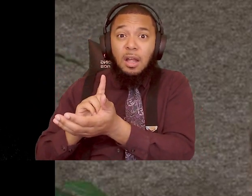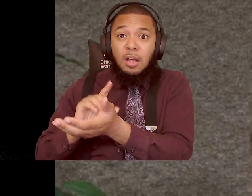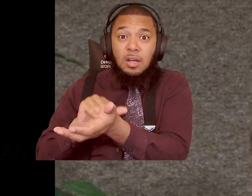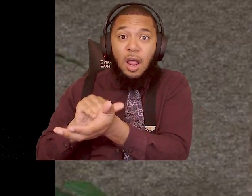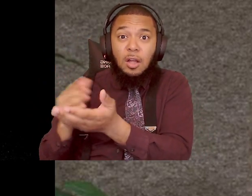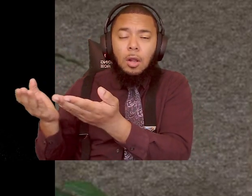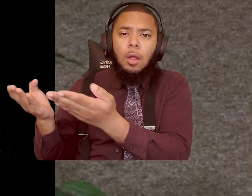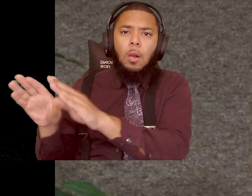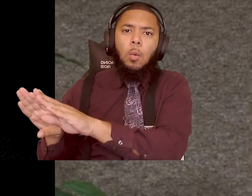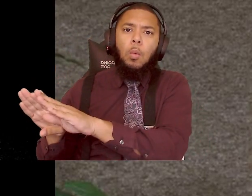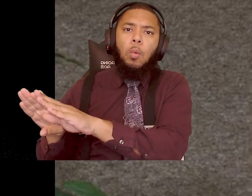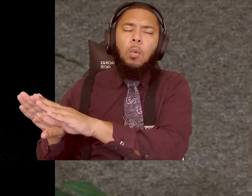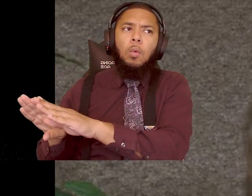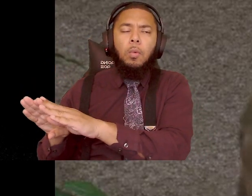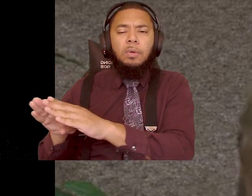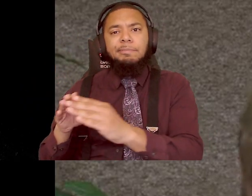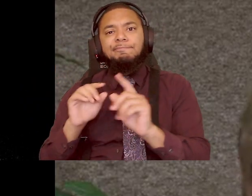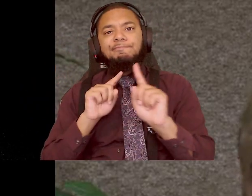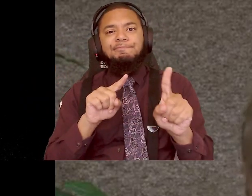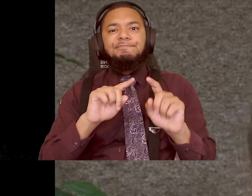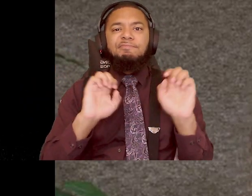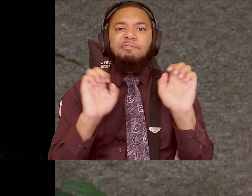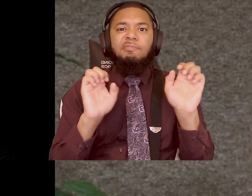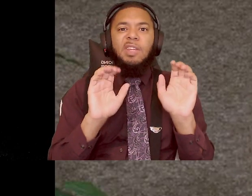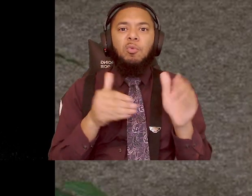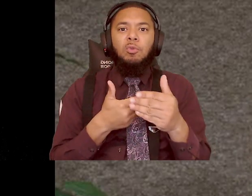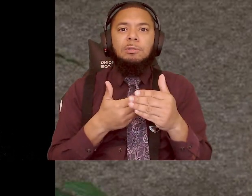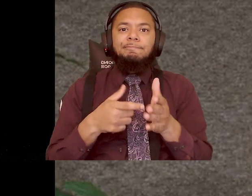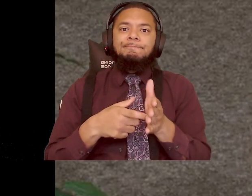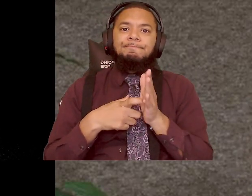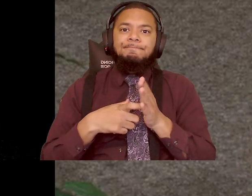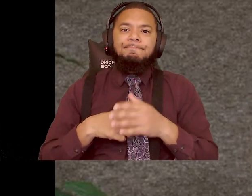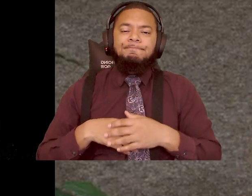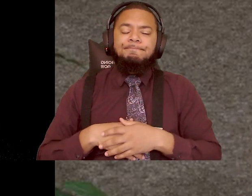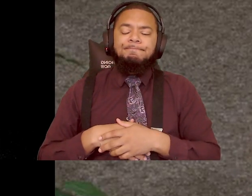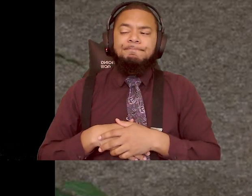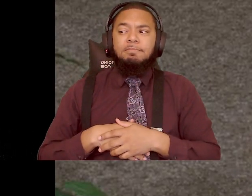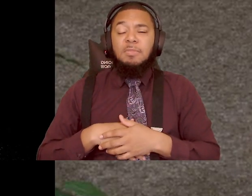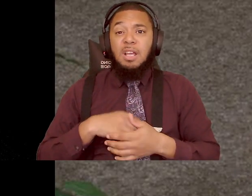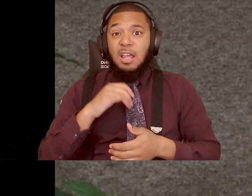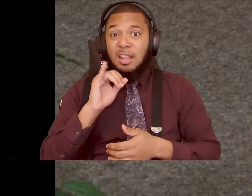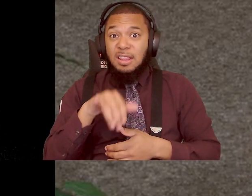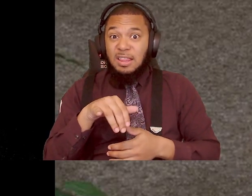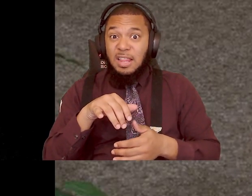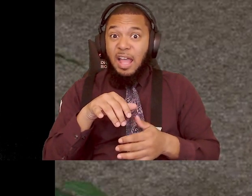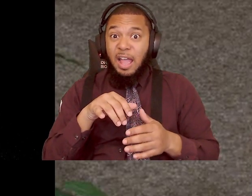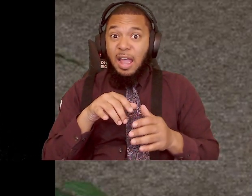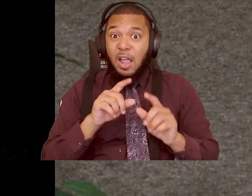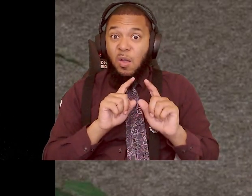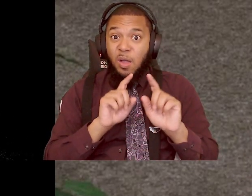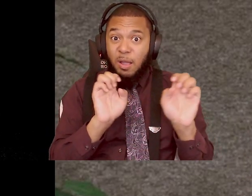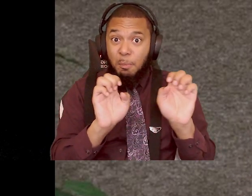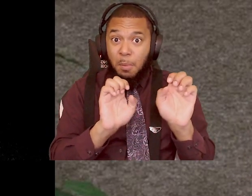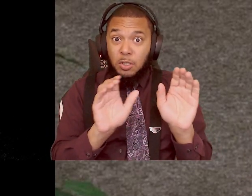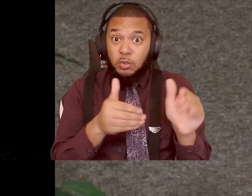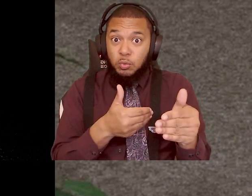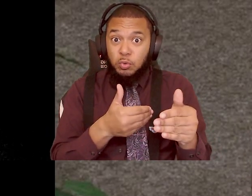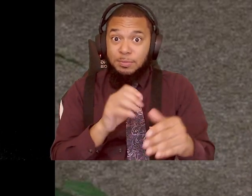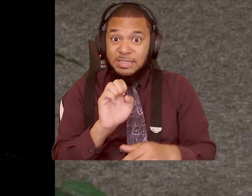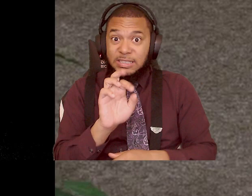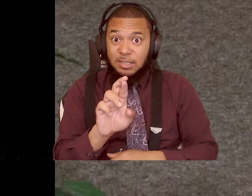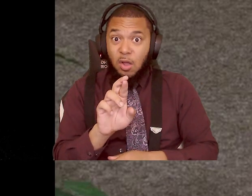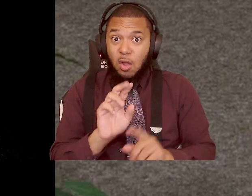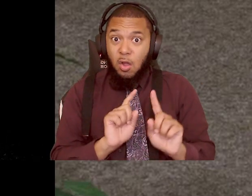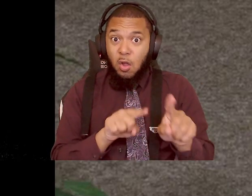room. Now, that trip to the emergency room may really mean a lot of out-of-pocket expense.